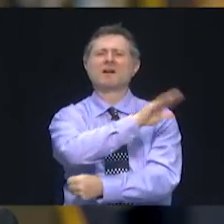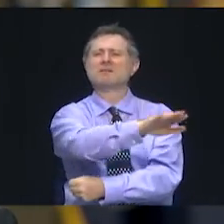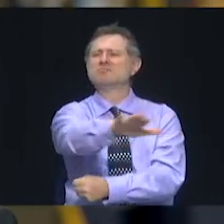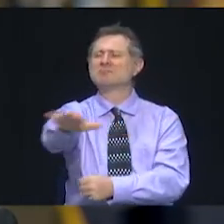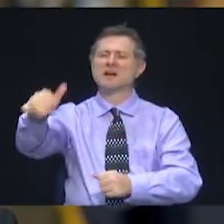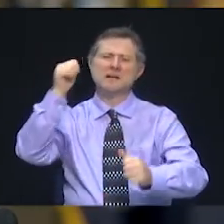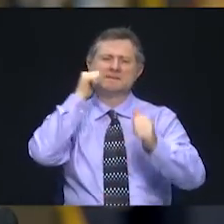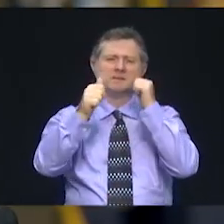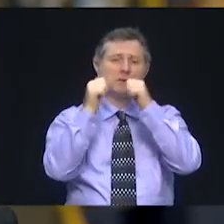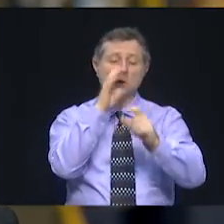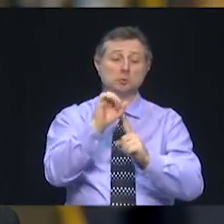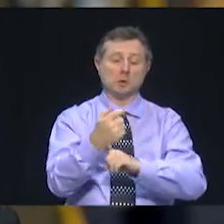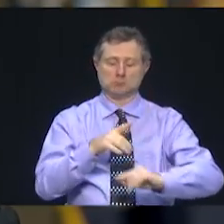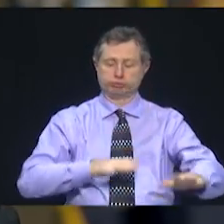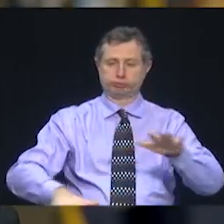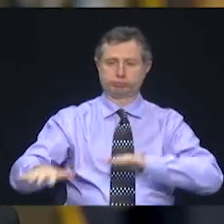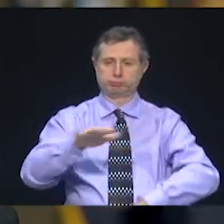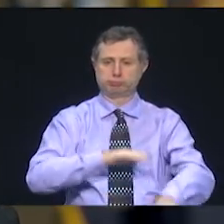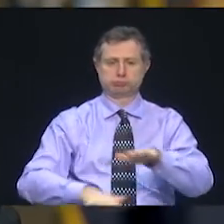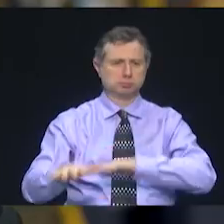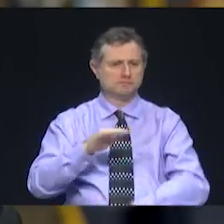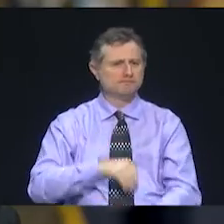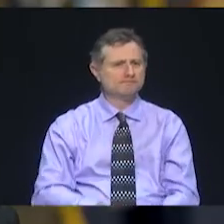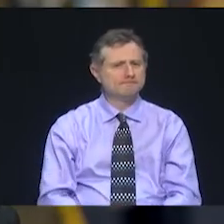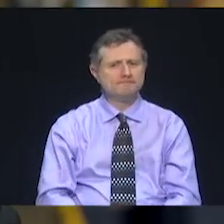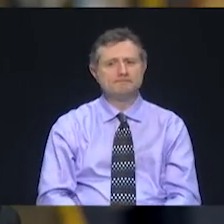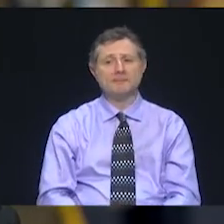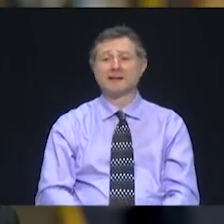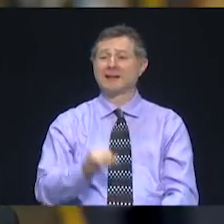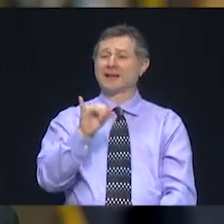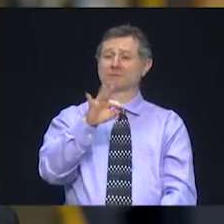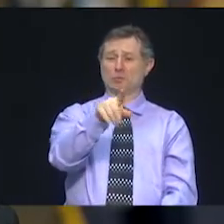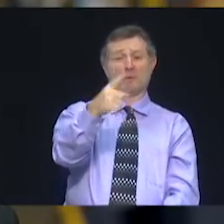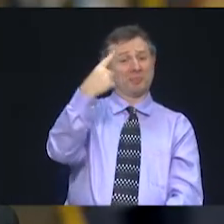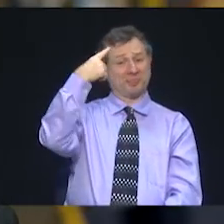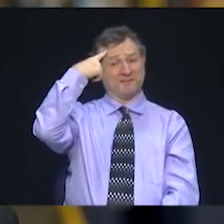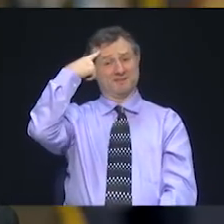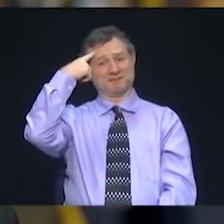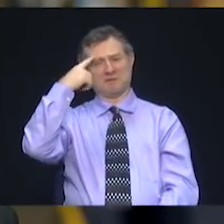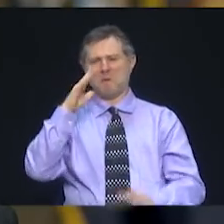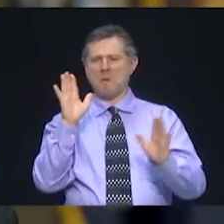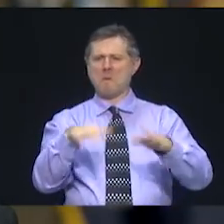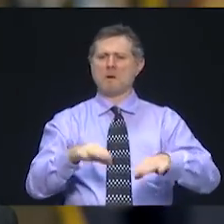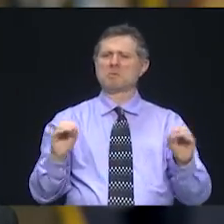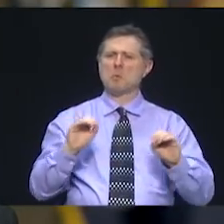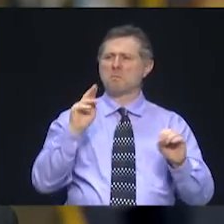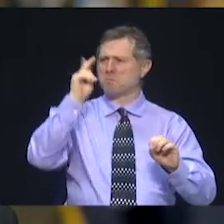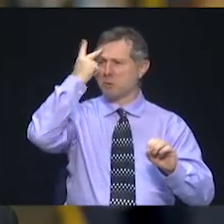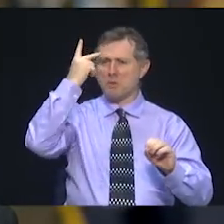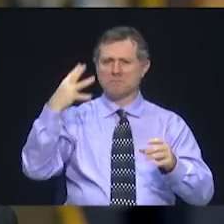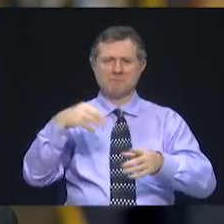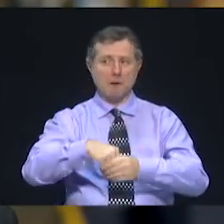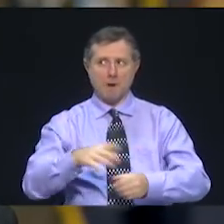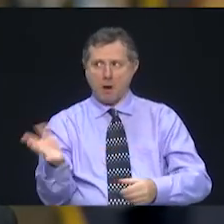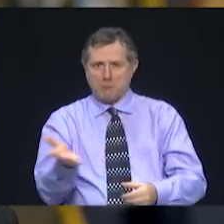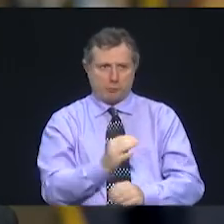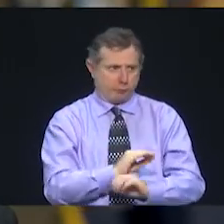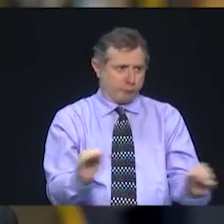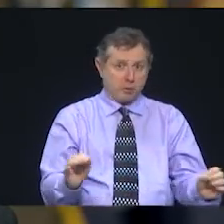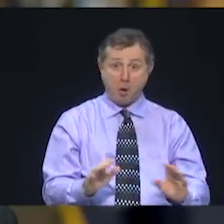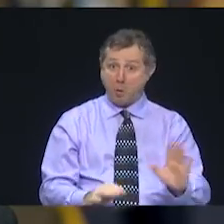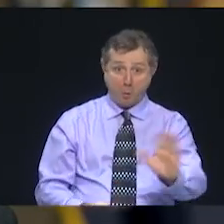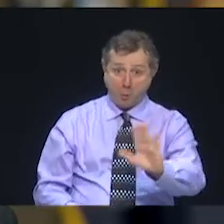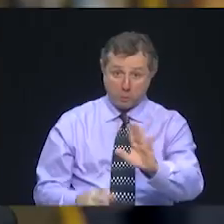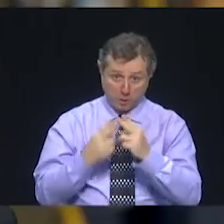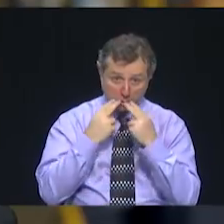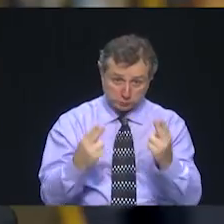situation. One would be naive to think otherwise, and New Yorkers are not